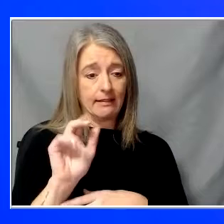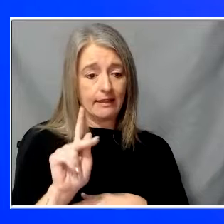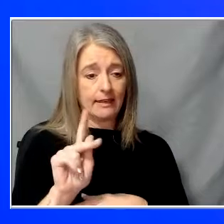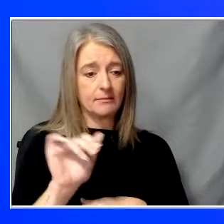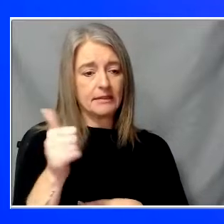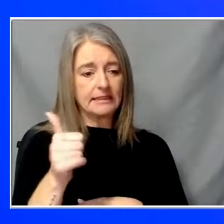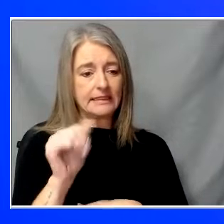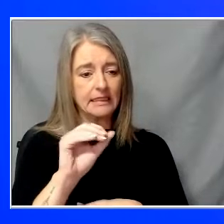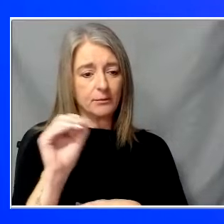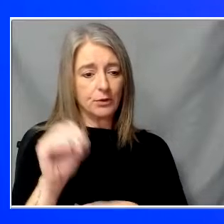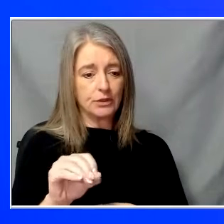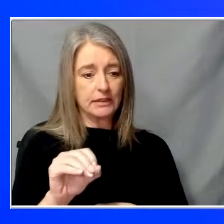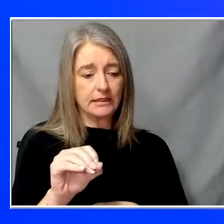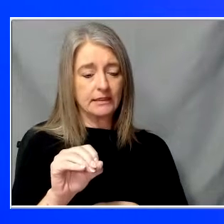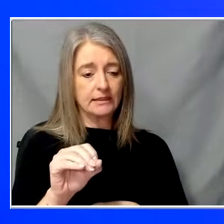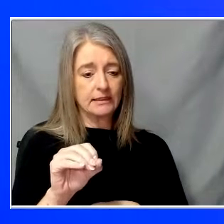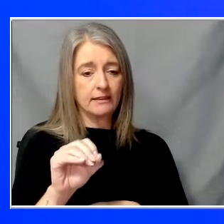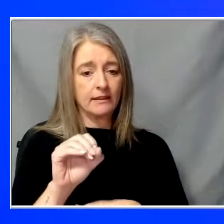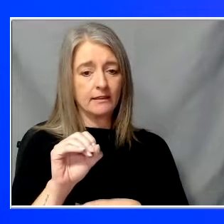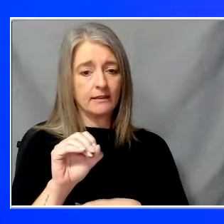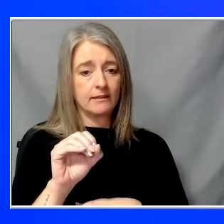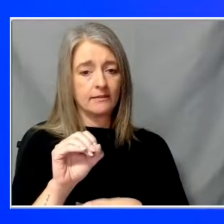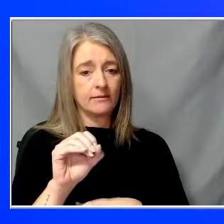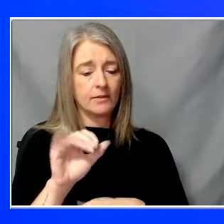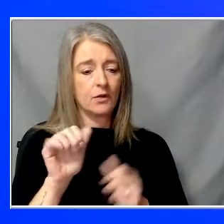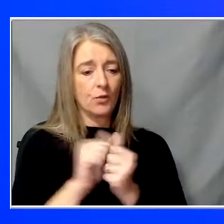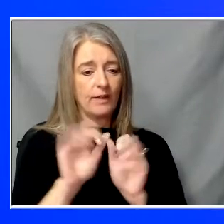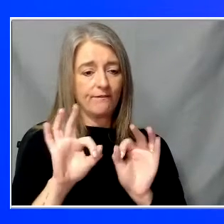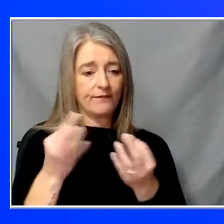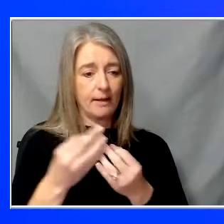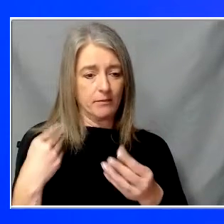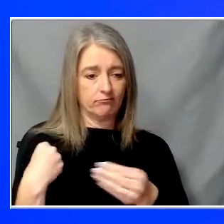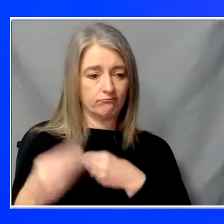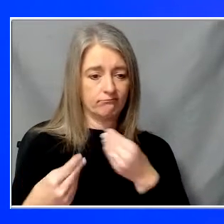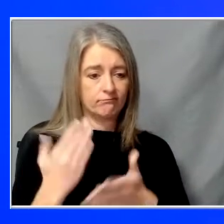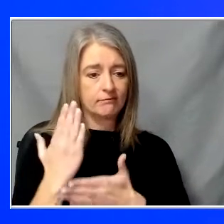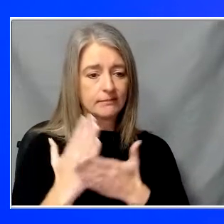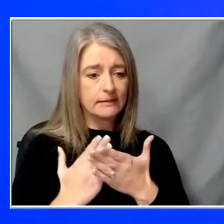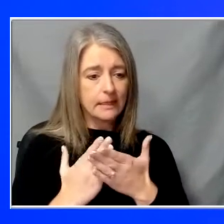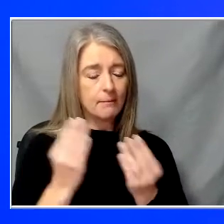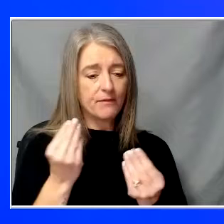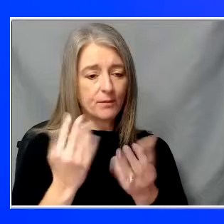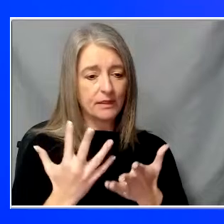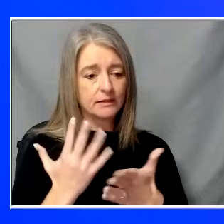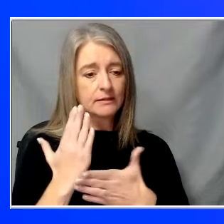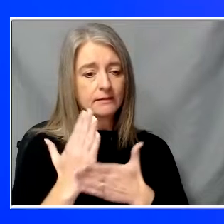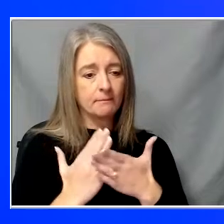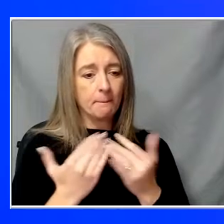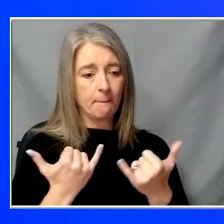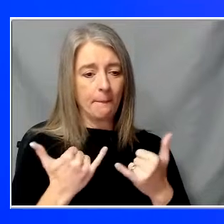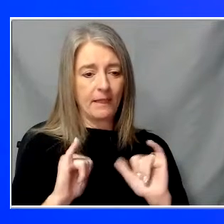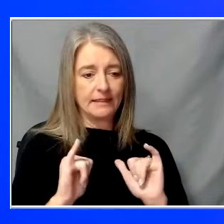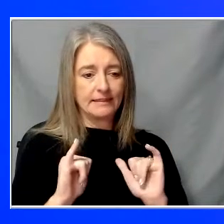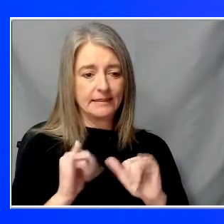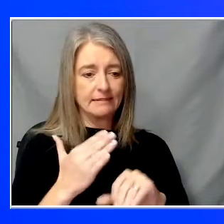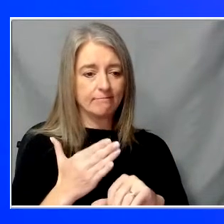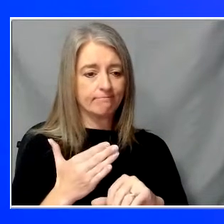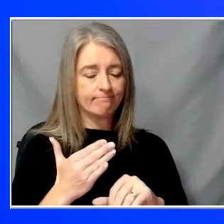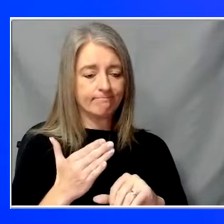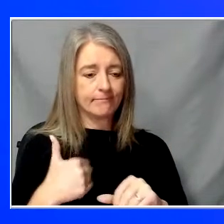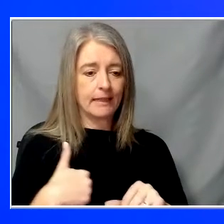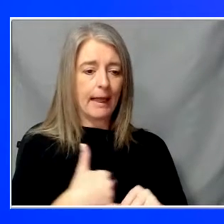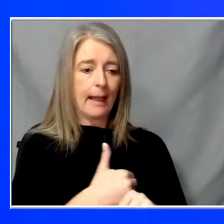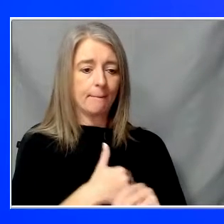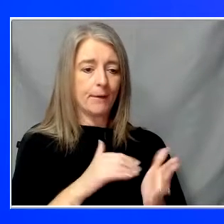patients have a cancer, they go with the family. Some we know the information because this area is still advanced, have breast cancer,